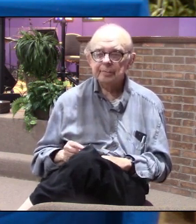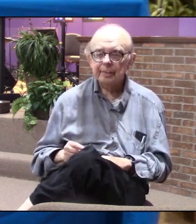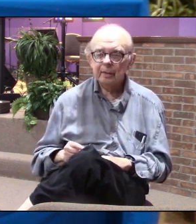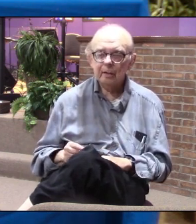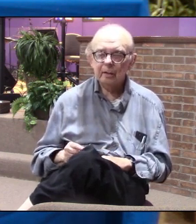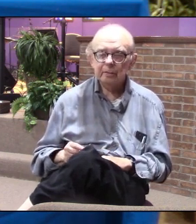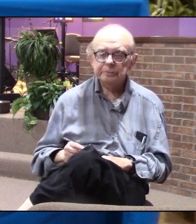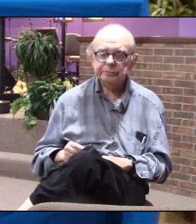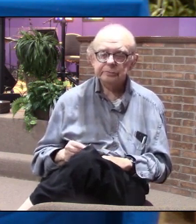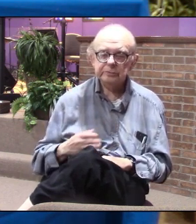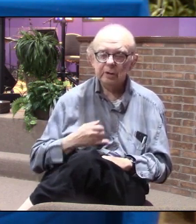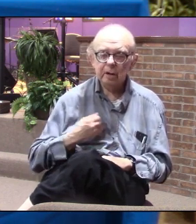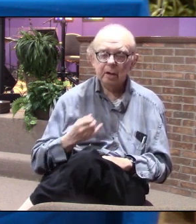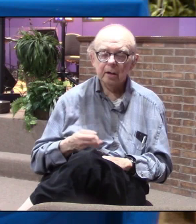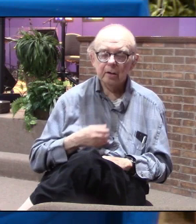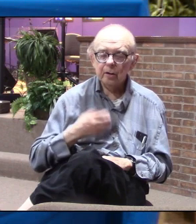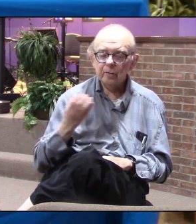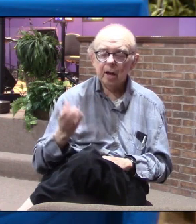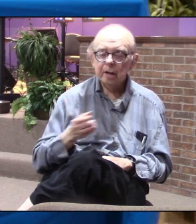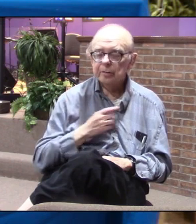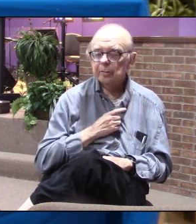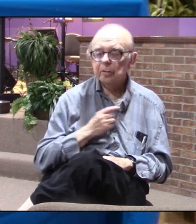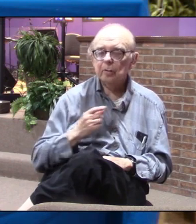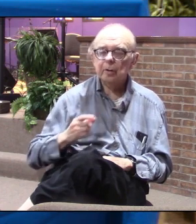He was crying to the Lord.